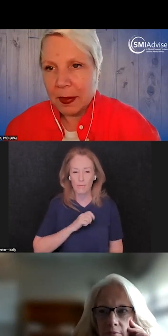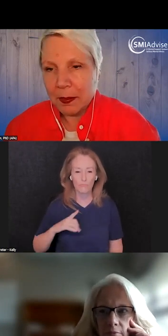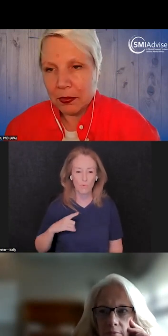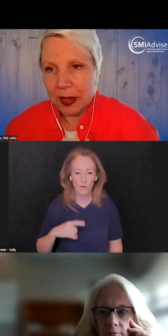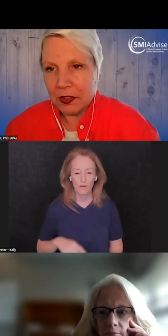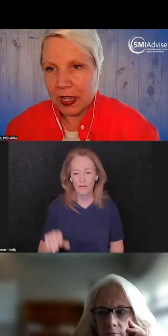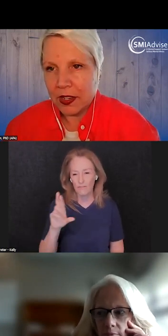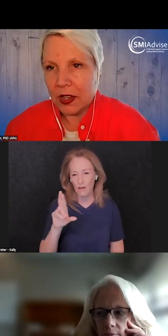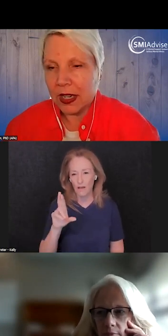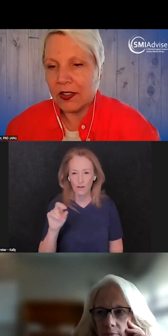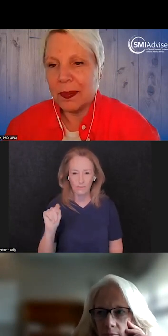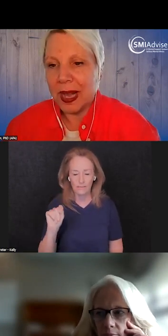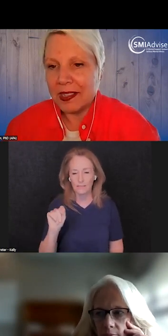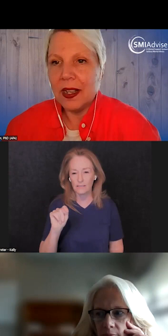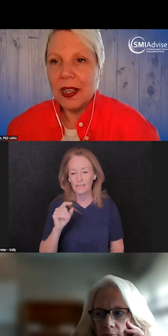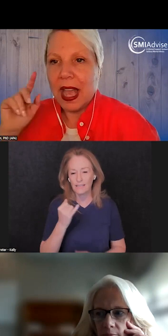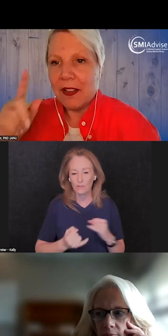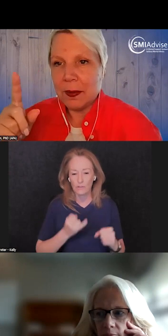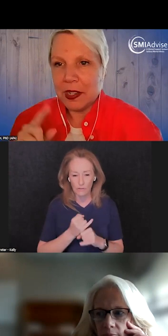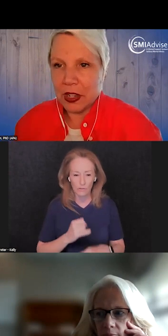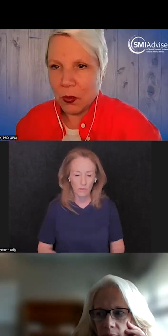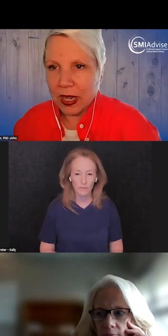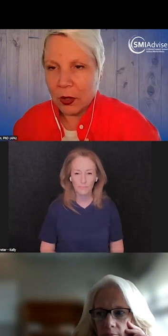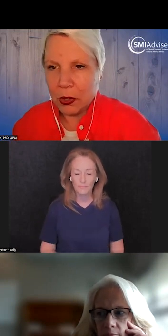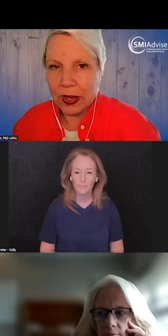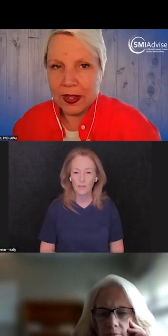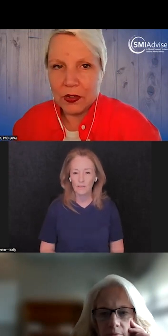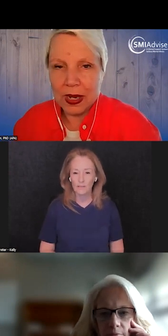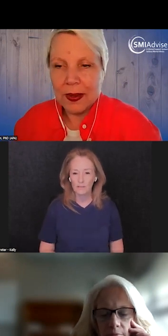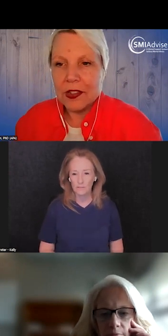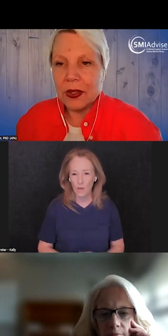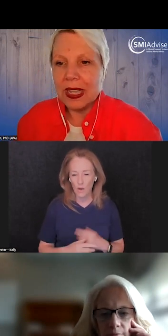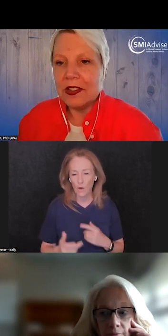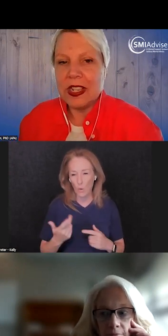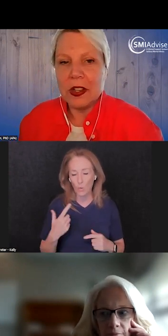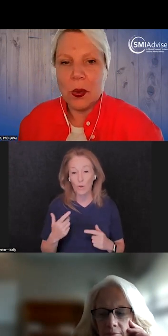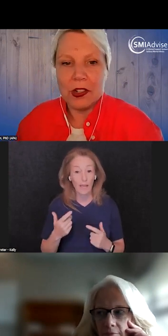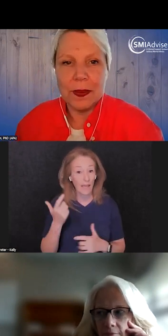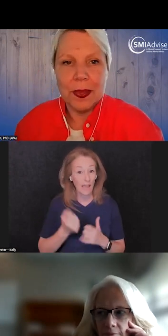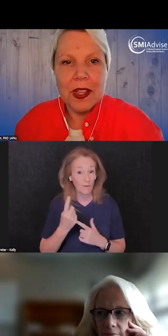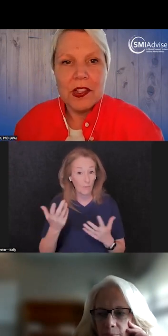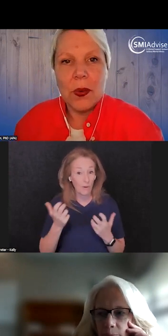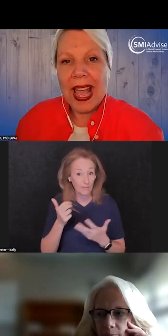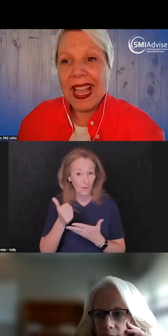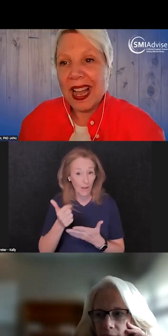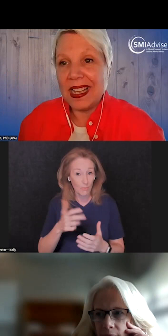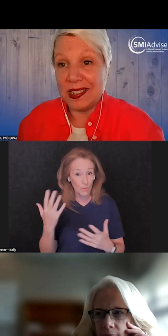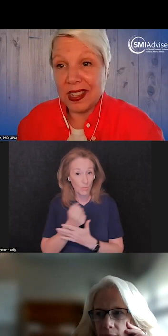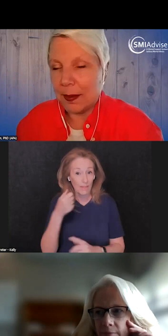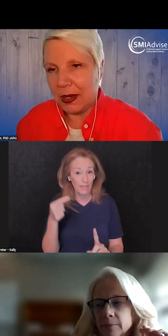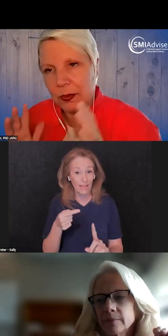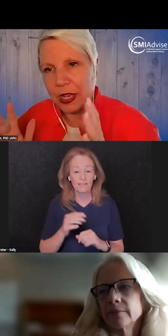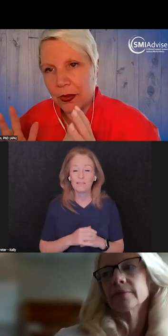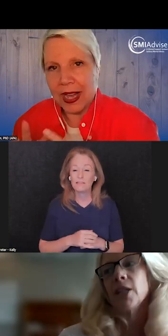have a lot of people from Pennsylvania in the audience, but everybody's going to want to help you win this one. So let's see the question. So AI